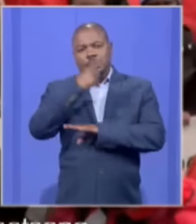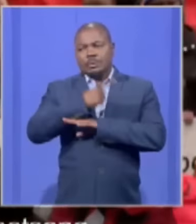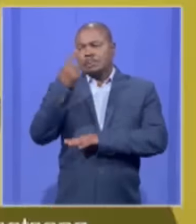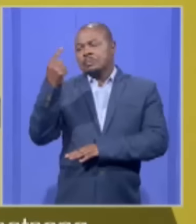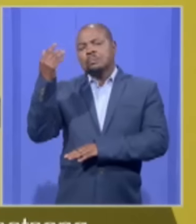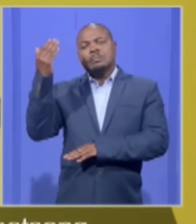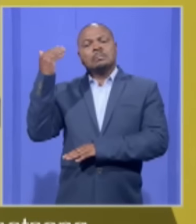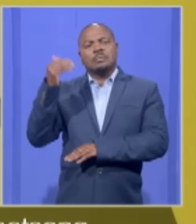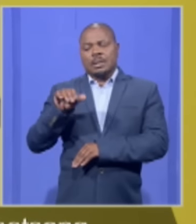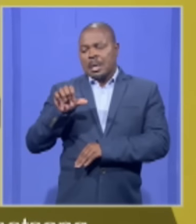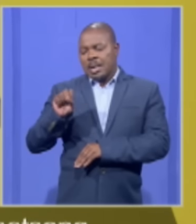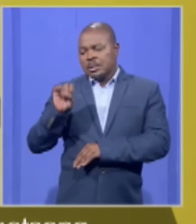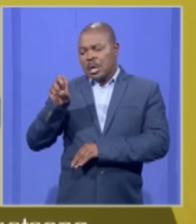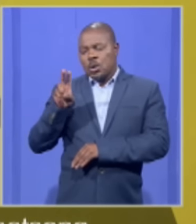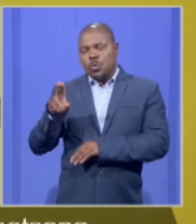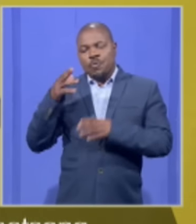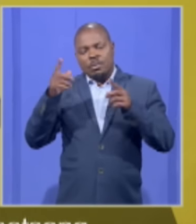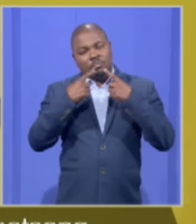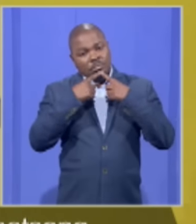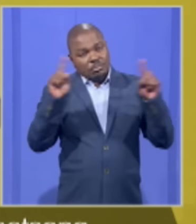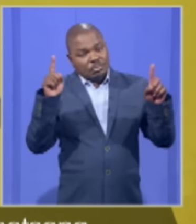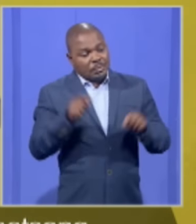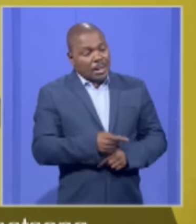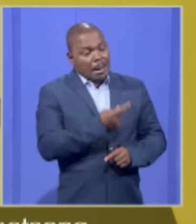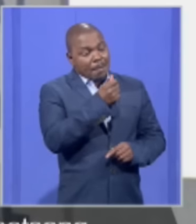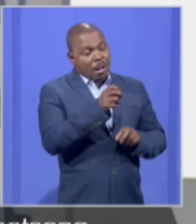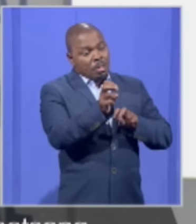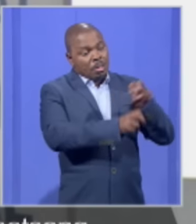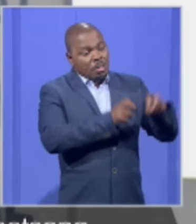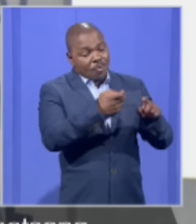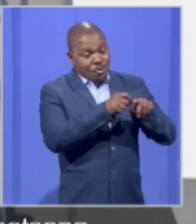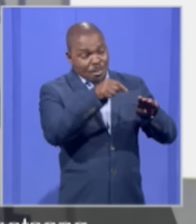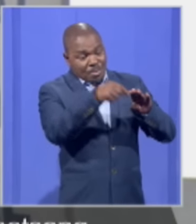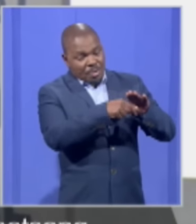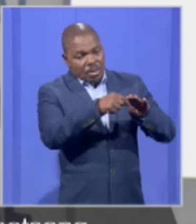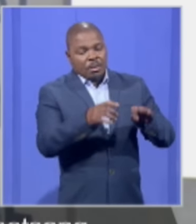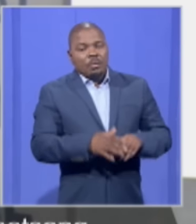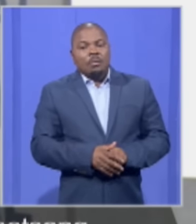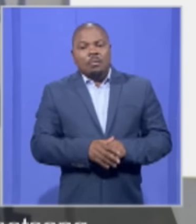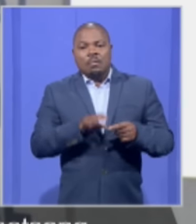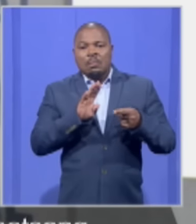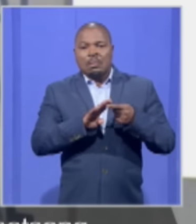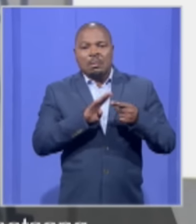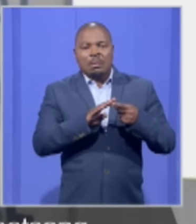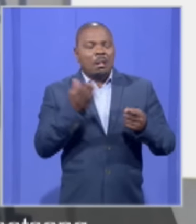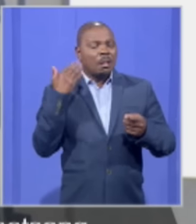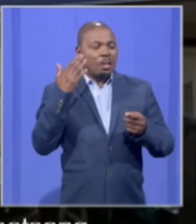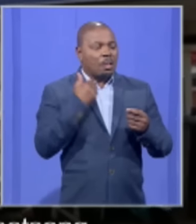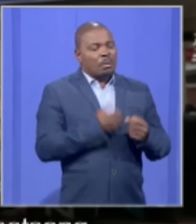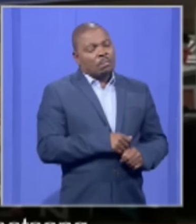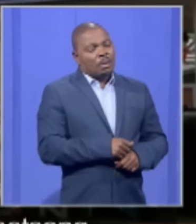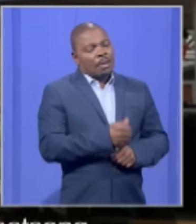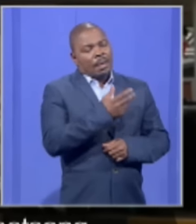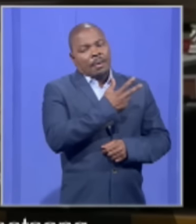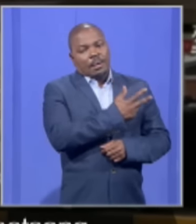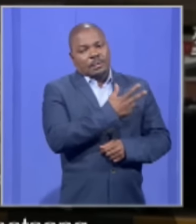fetileng SIU e begile fa madi a utswitsweng kwa bookelong jo a godile go tswa go diranta di le dimilione